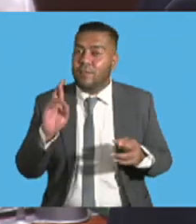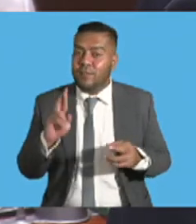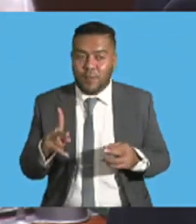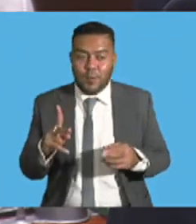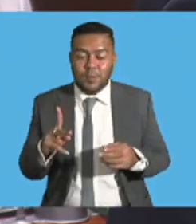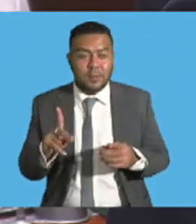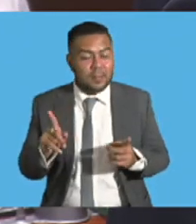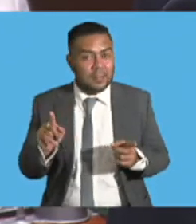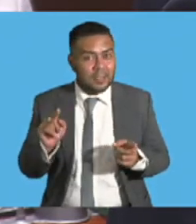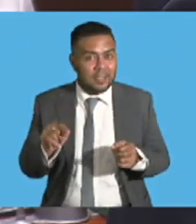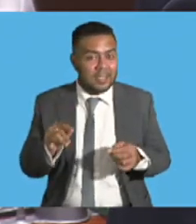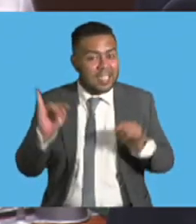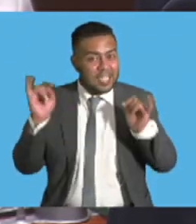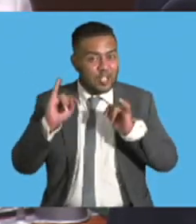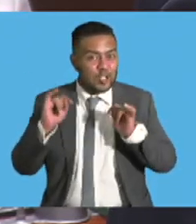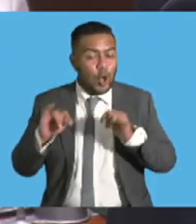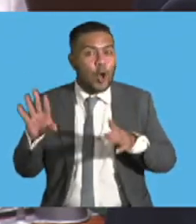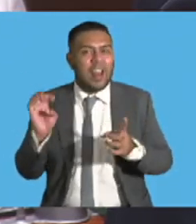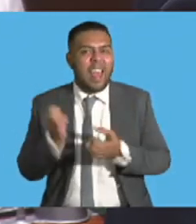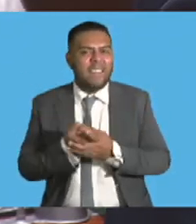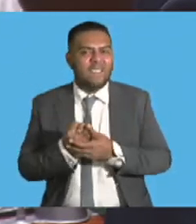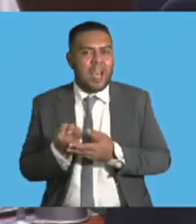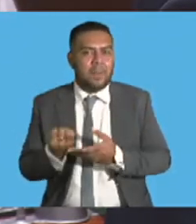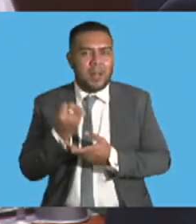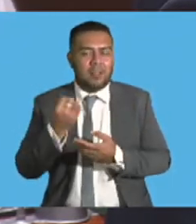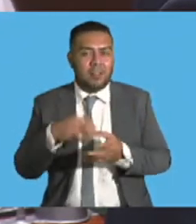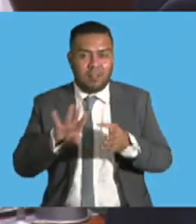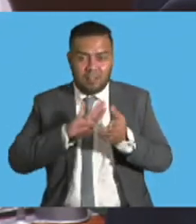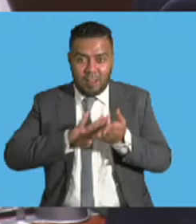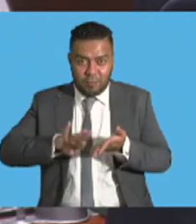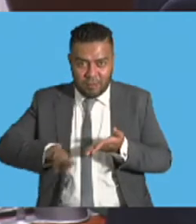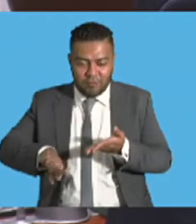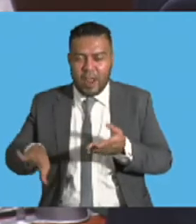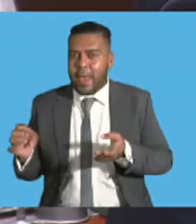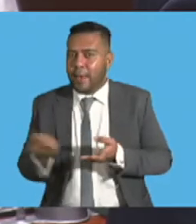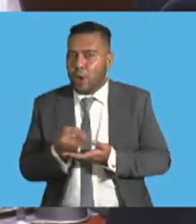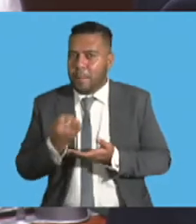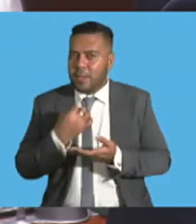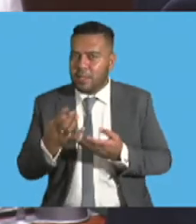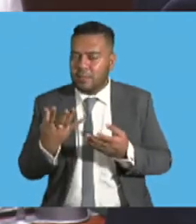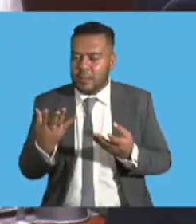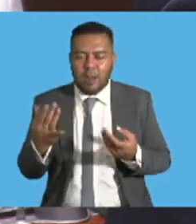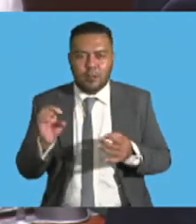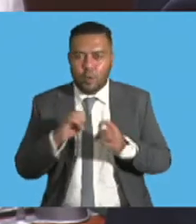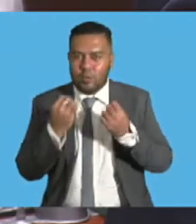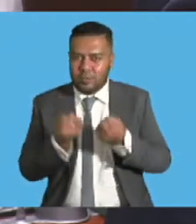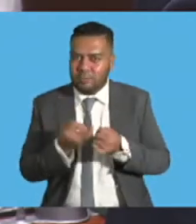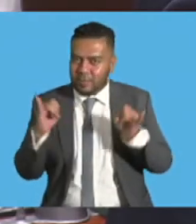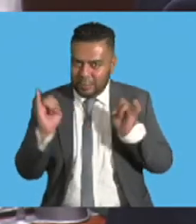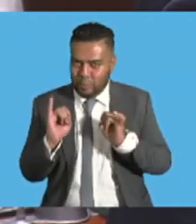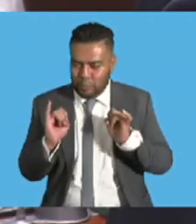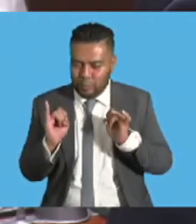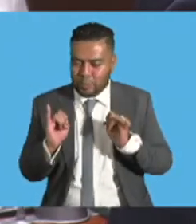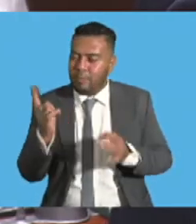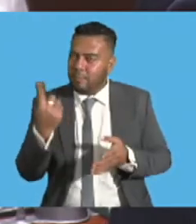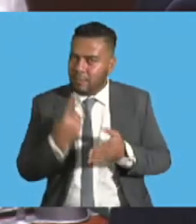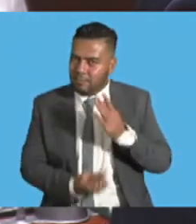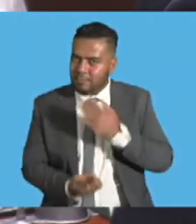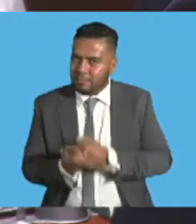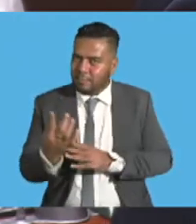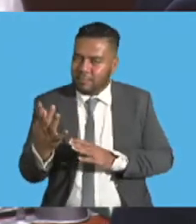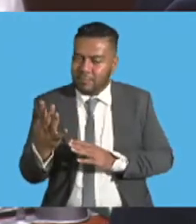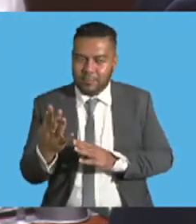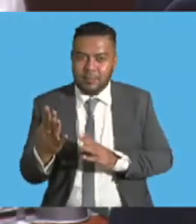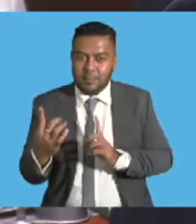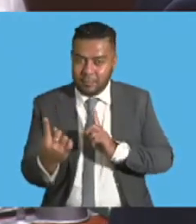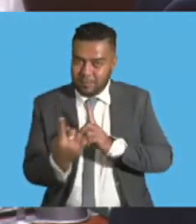their issues on environmental degradation, economic exploitation, and as well as social issues that are faced at